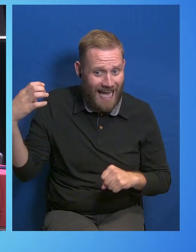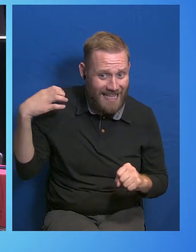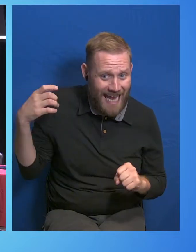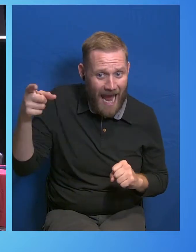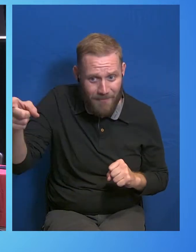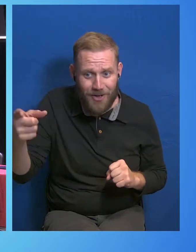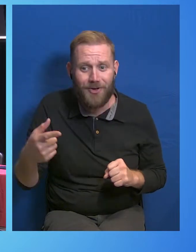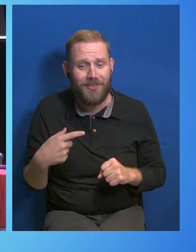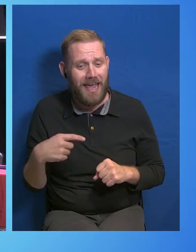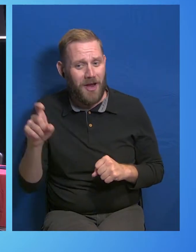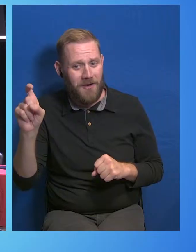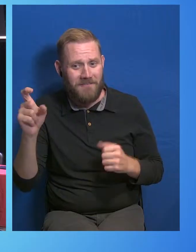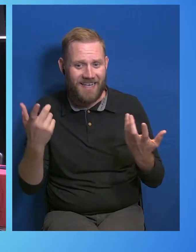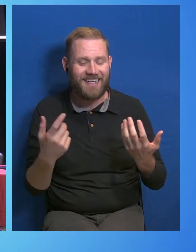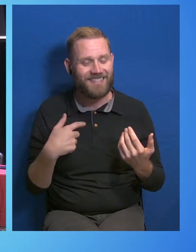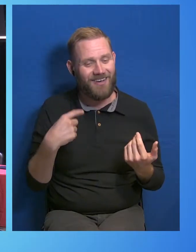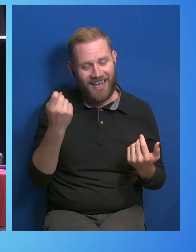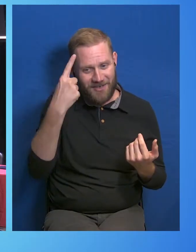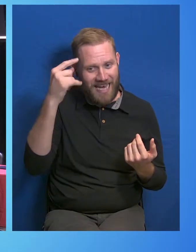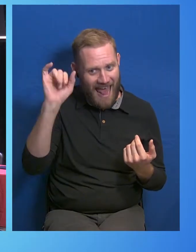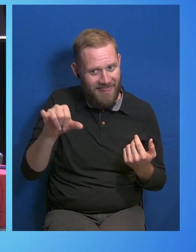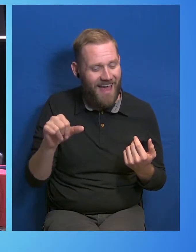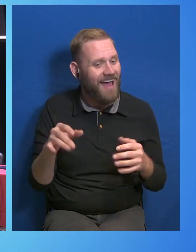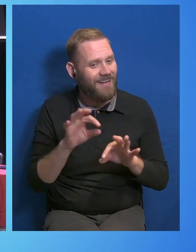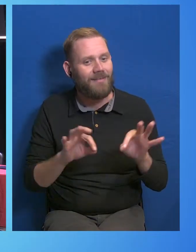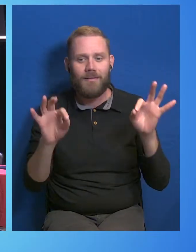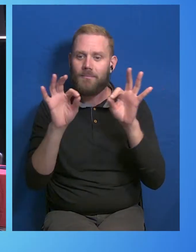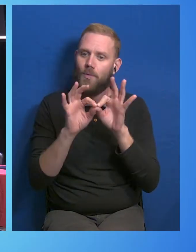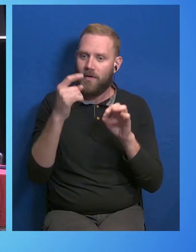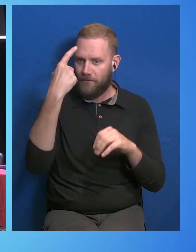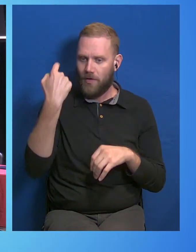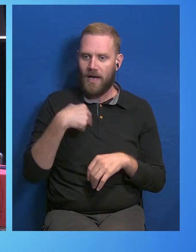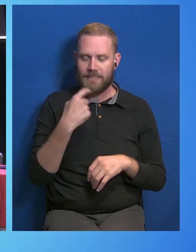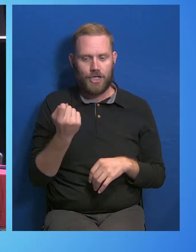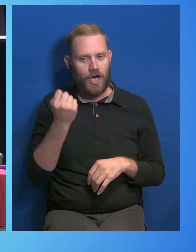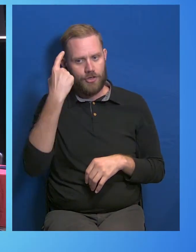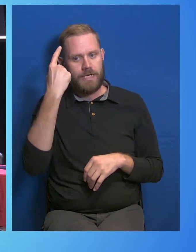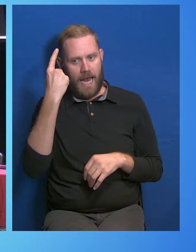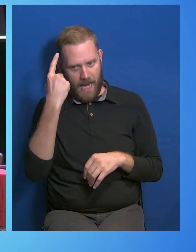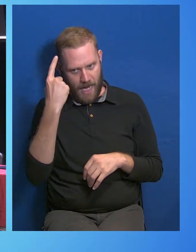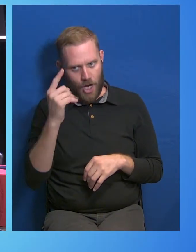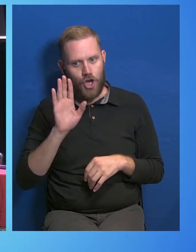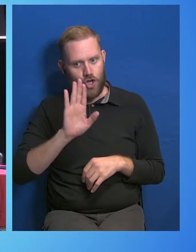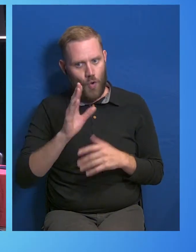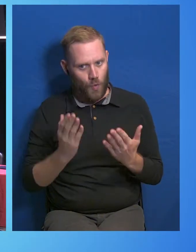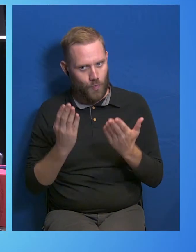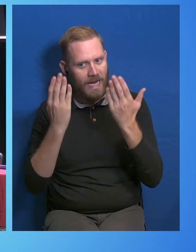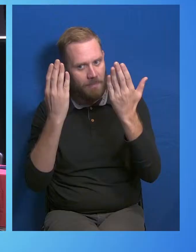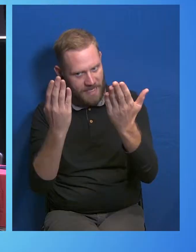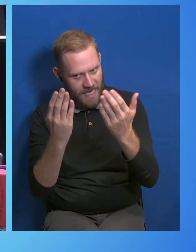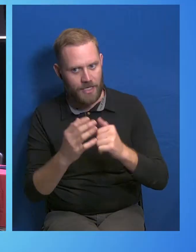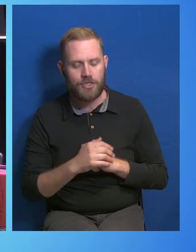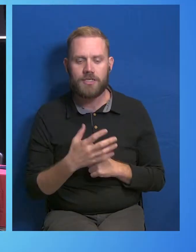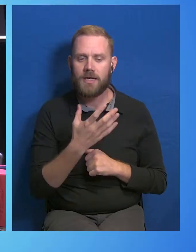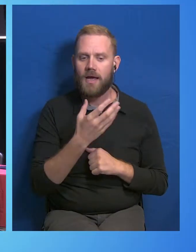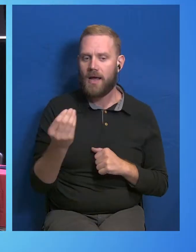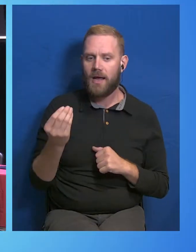at the Capitol. Yes. So that's an important piece for us to understand your recommendations and your